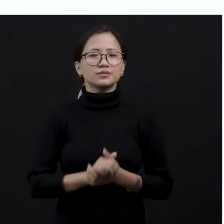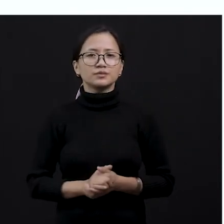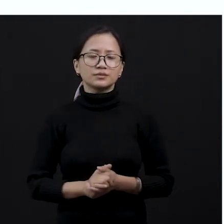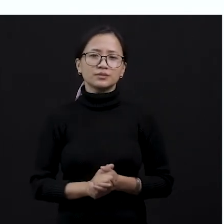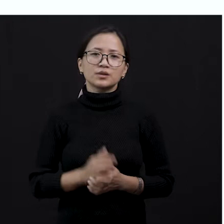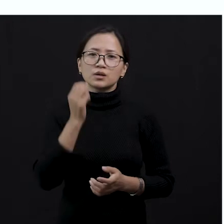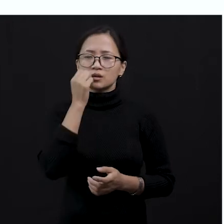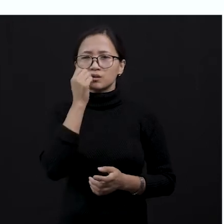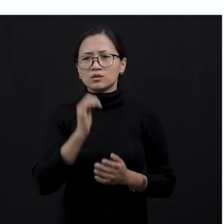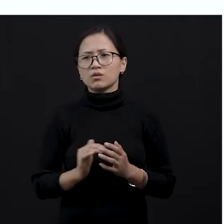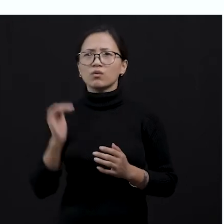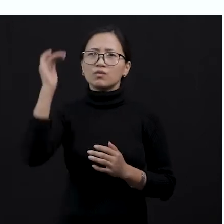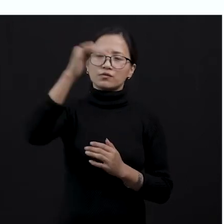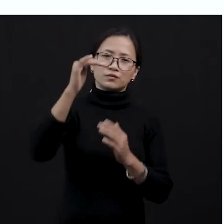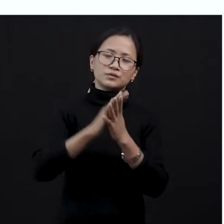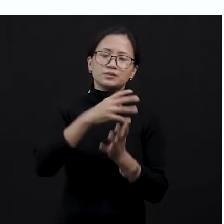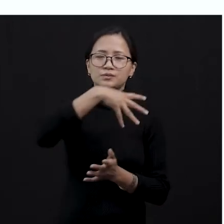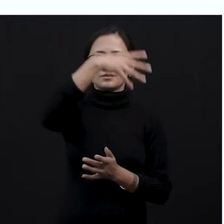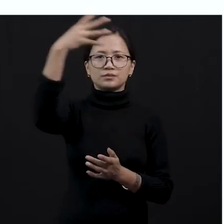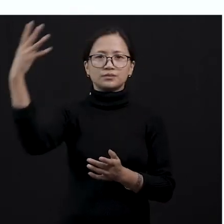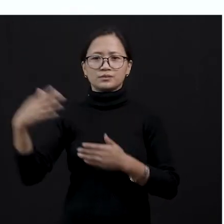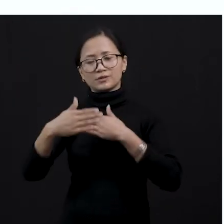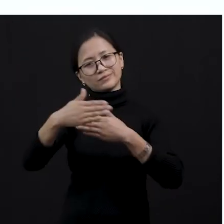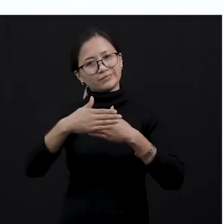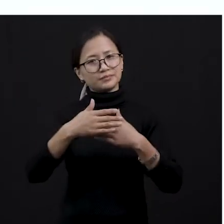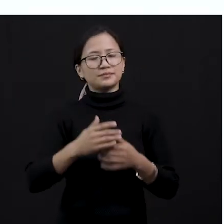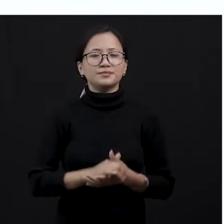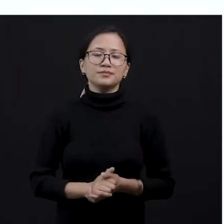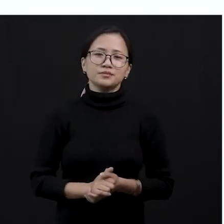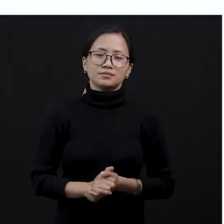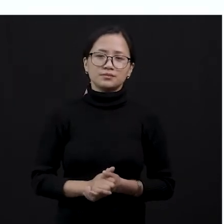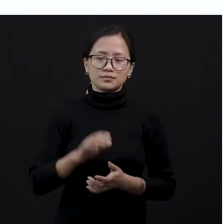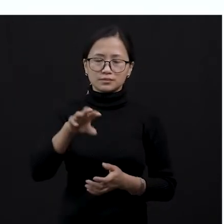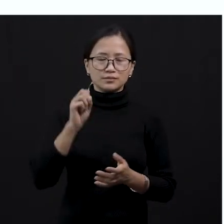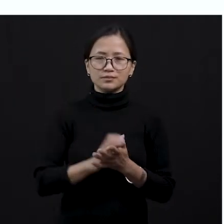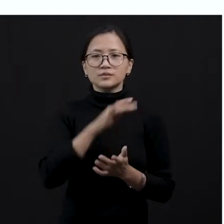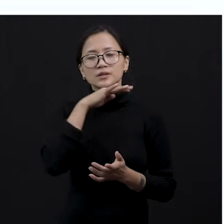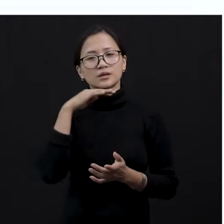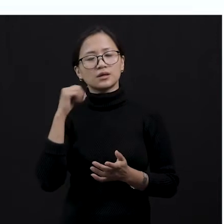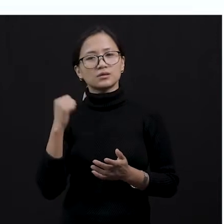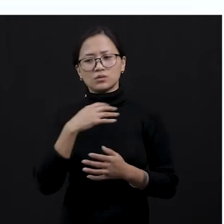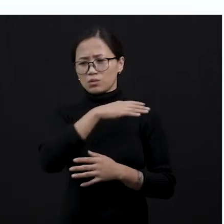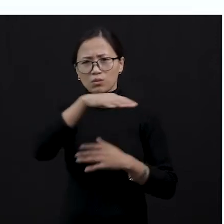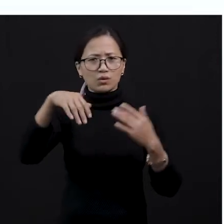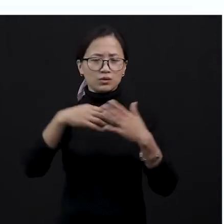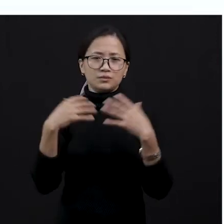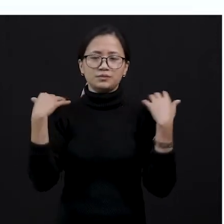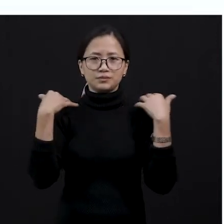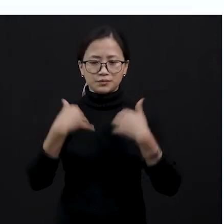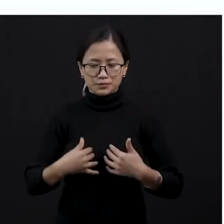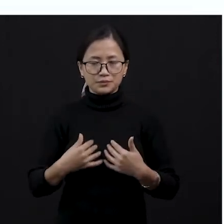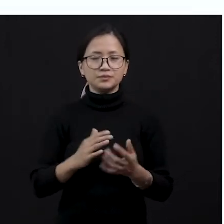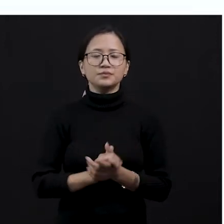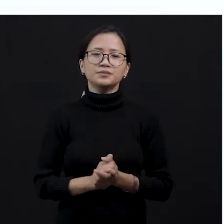fly in the sky over the rainbow. That means near the rainbow, okay? And get the colors all over me. See, when